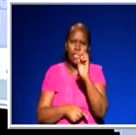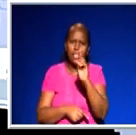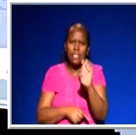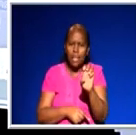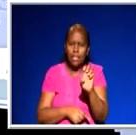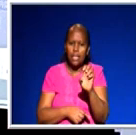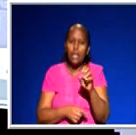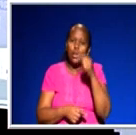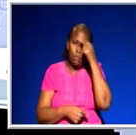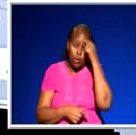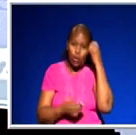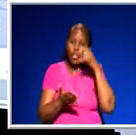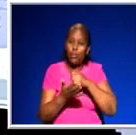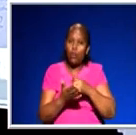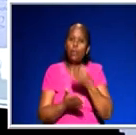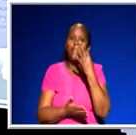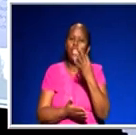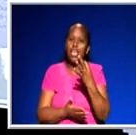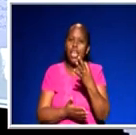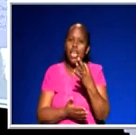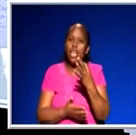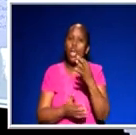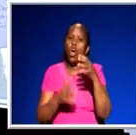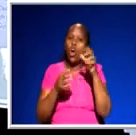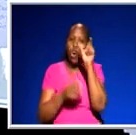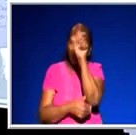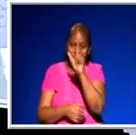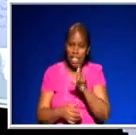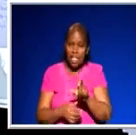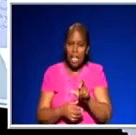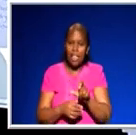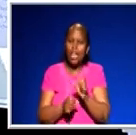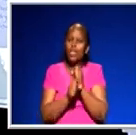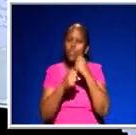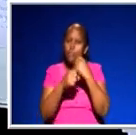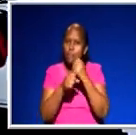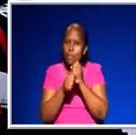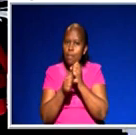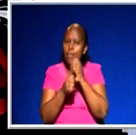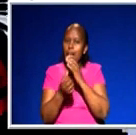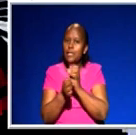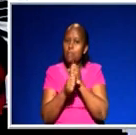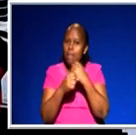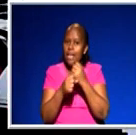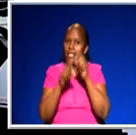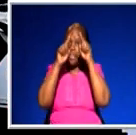It involved three continents that formed a triangle. And in my